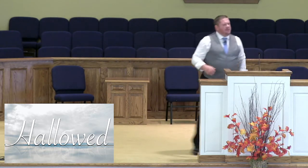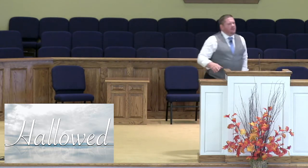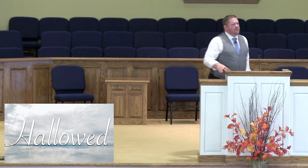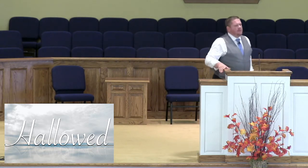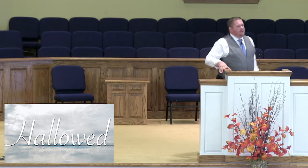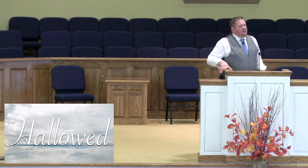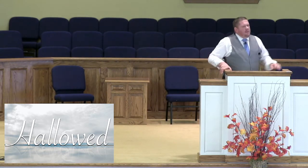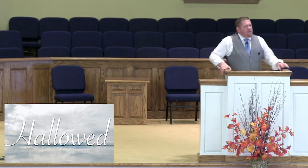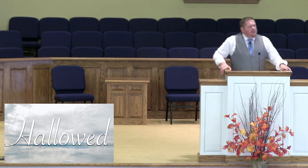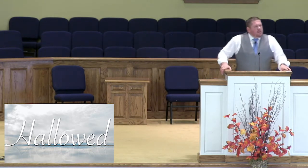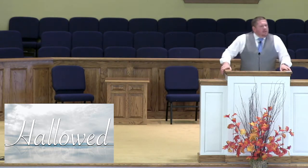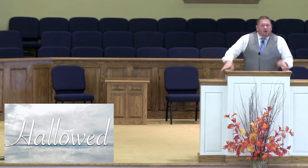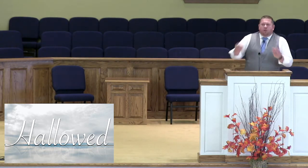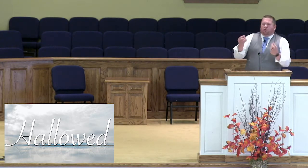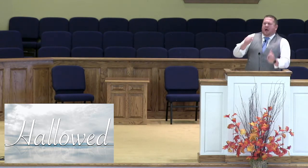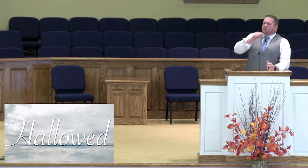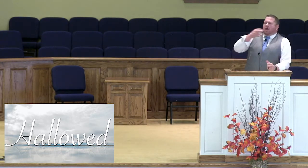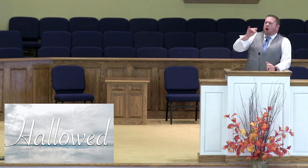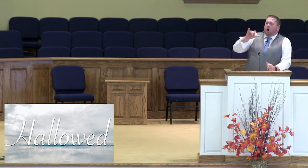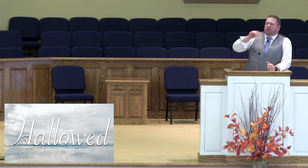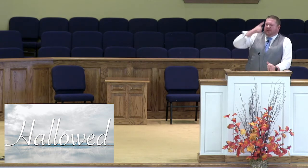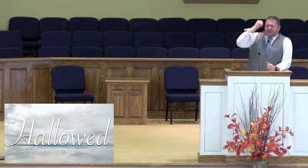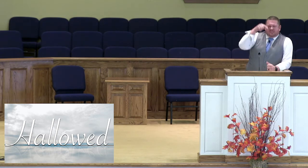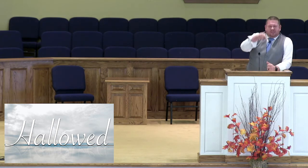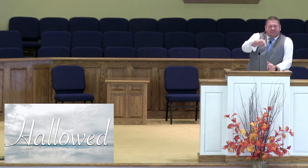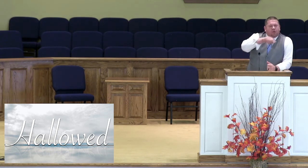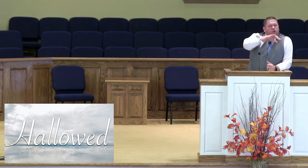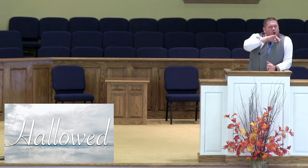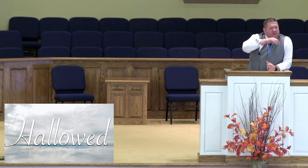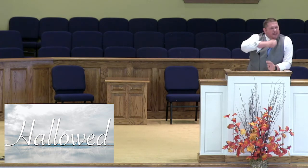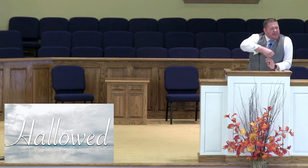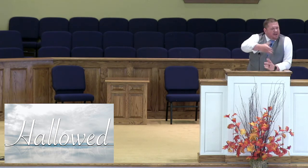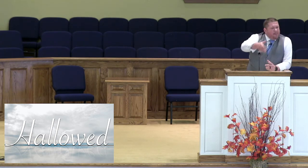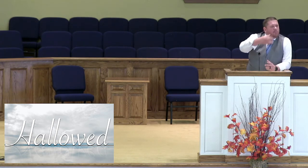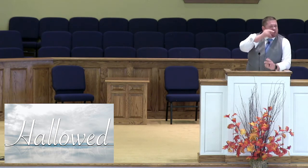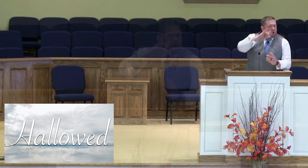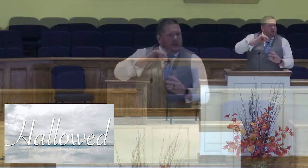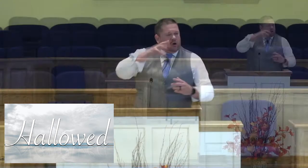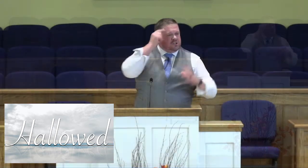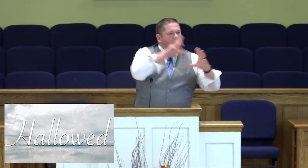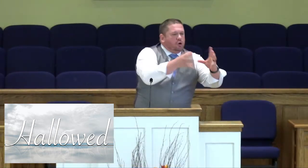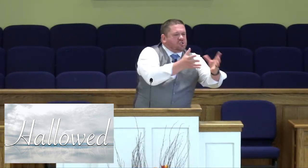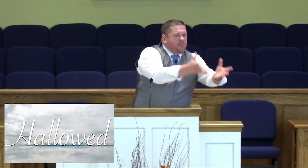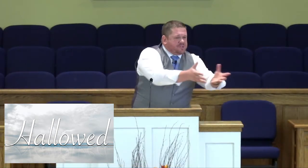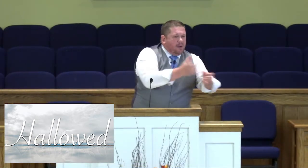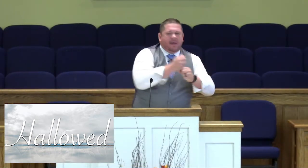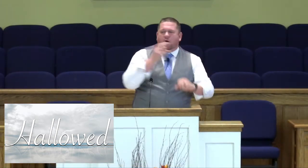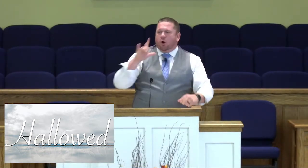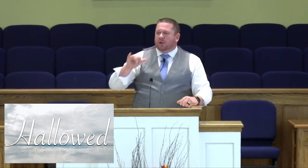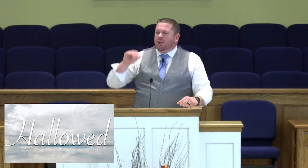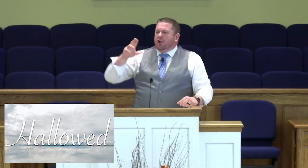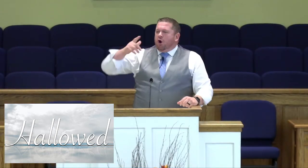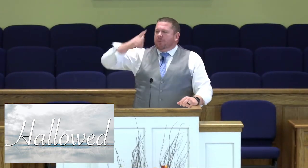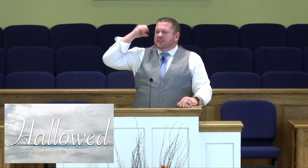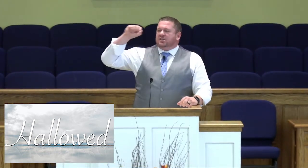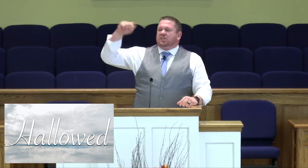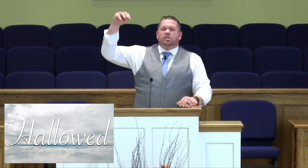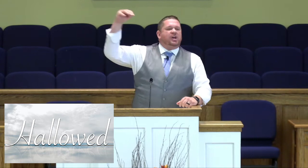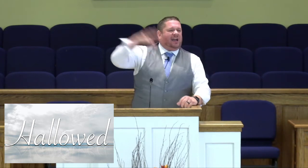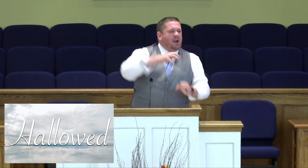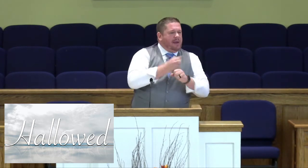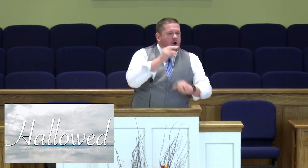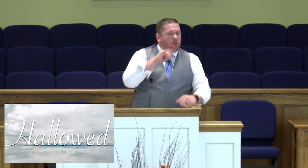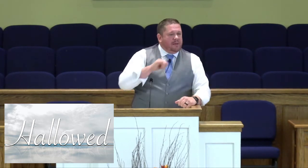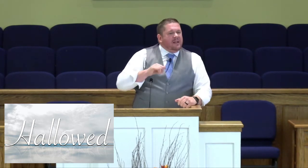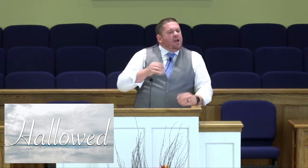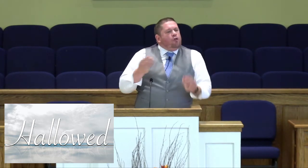ground. The ground was not holy because the dirt that made it up was holy, or because the bush that was there made it holy, or because the sun